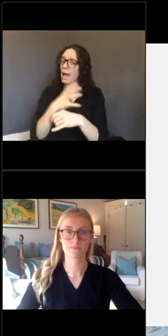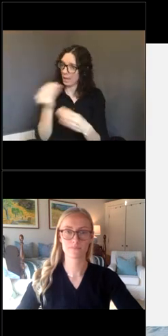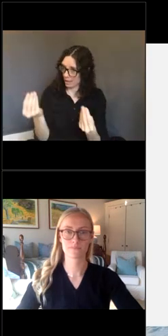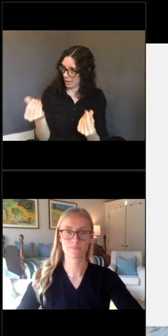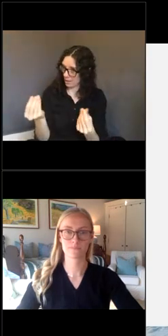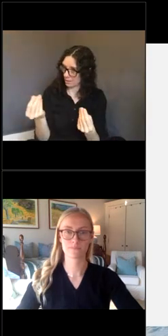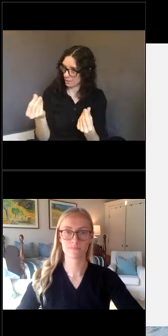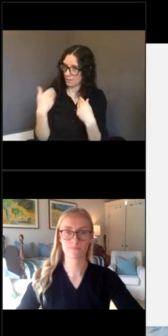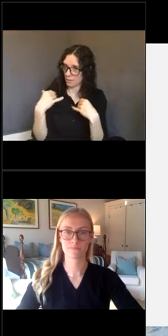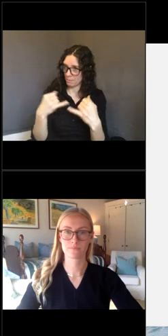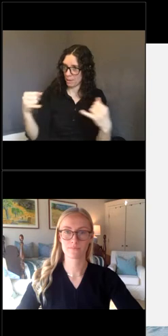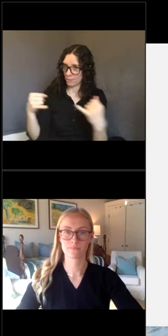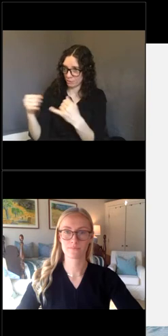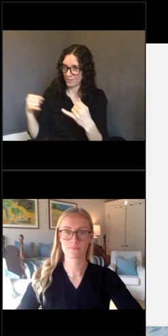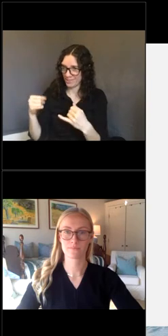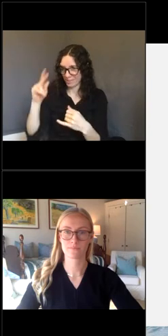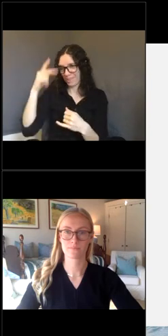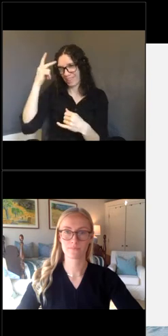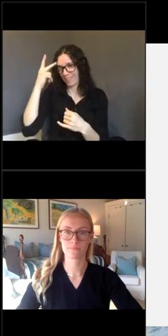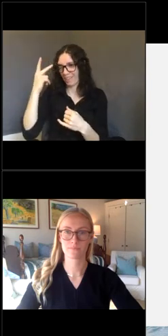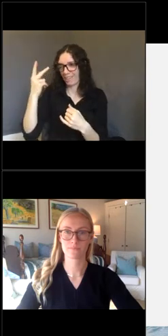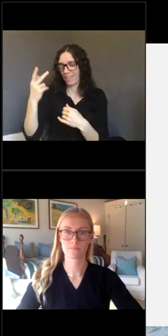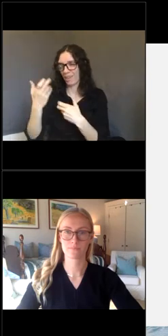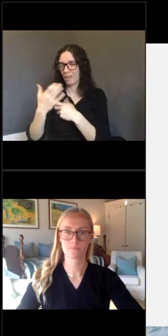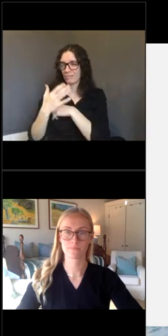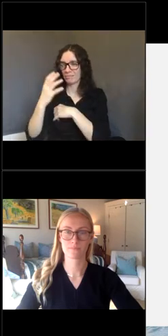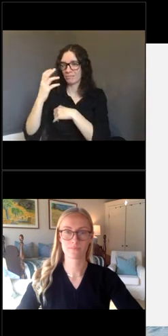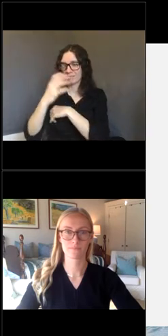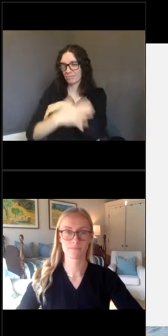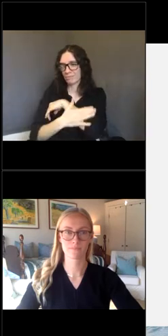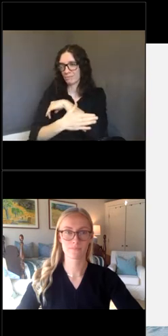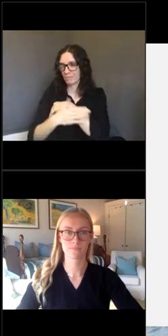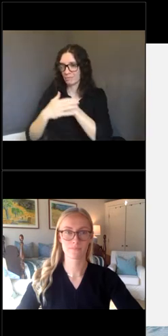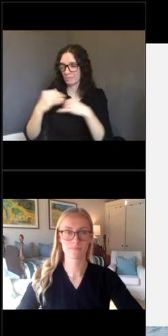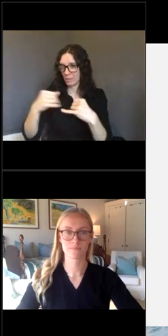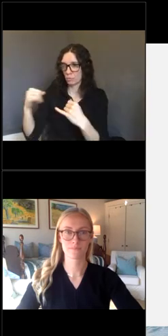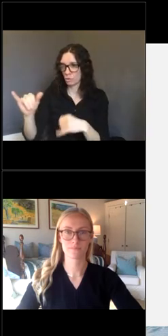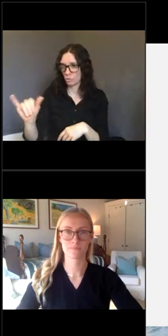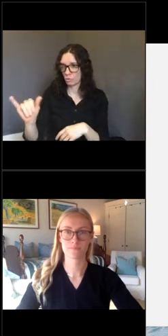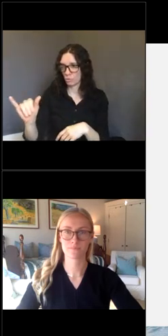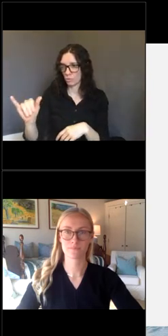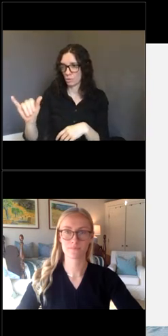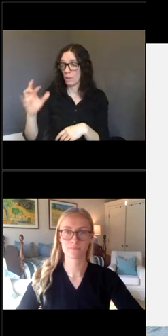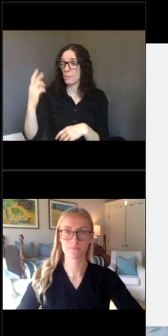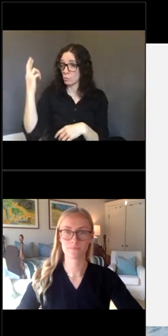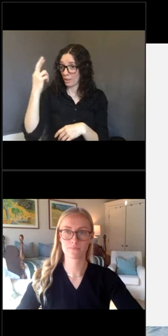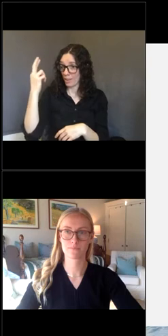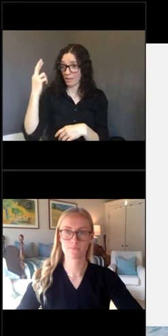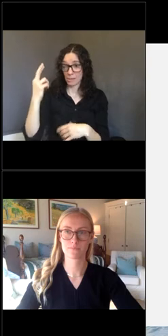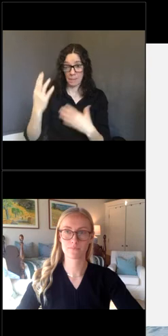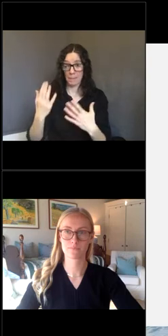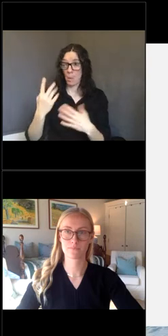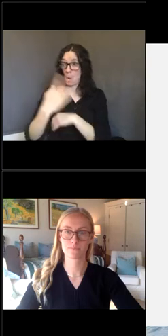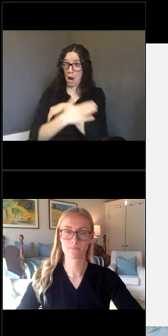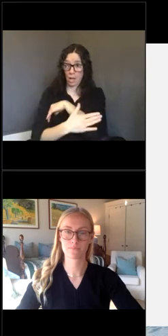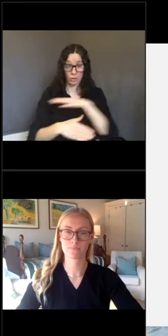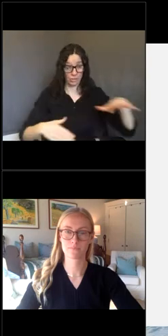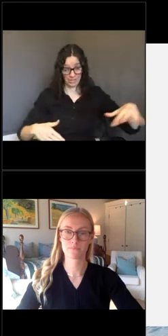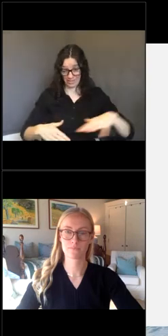the interaction that reaches the coast may come through river systems that have